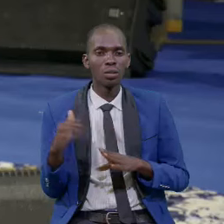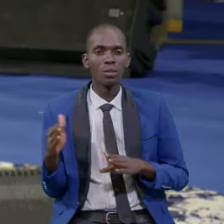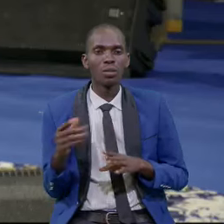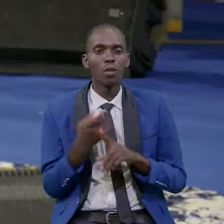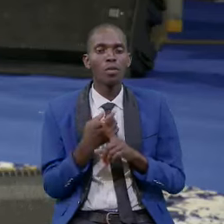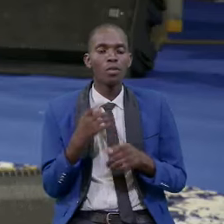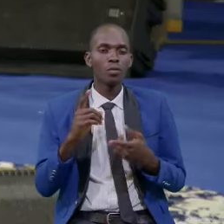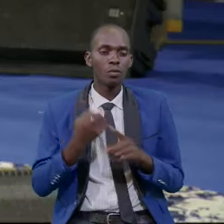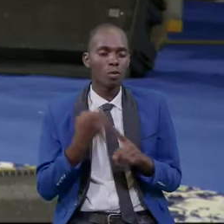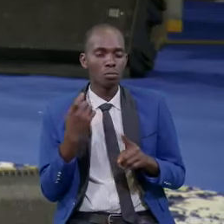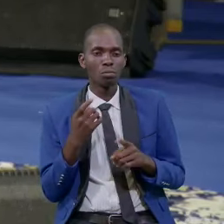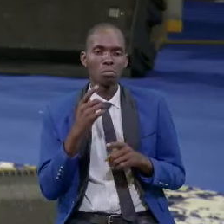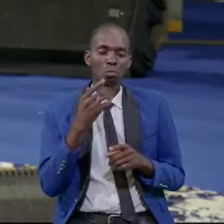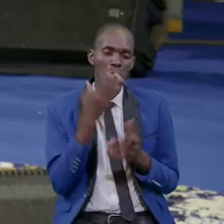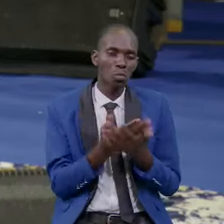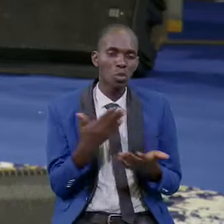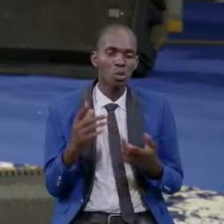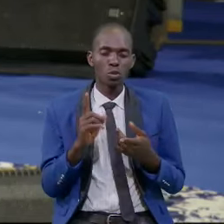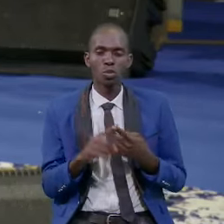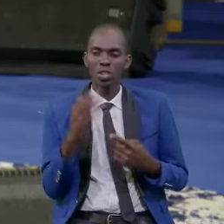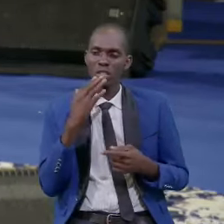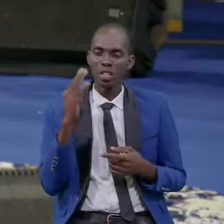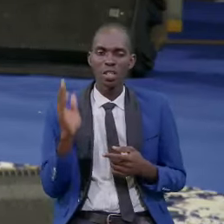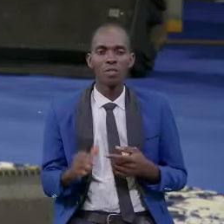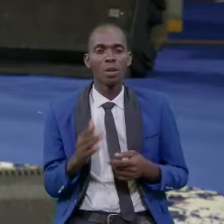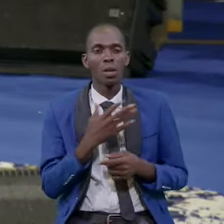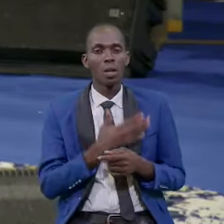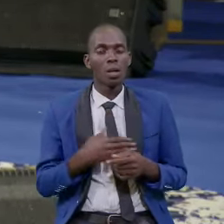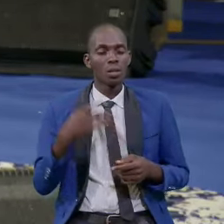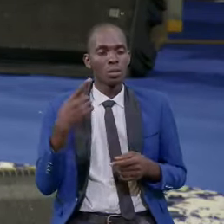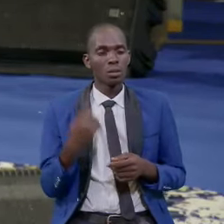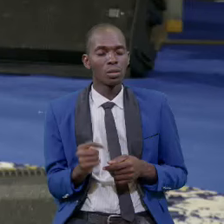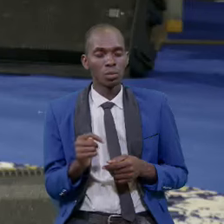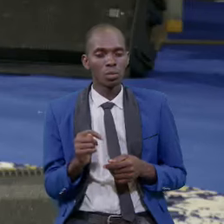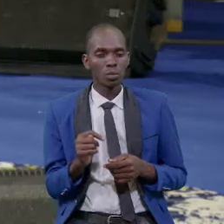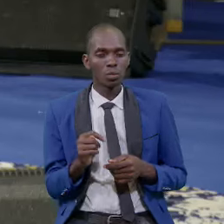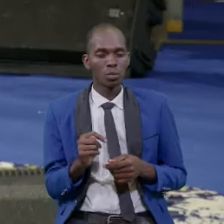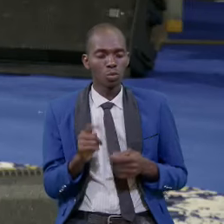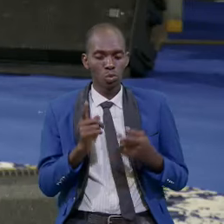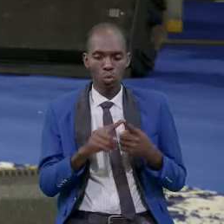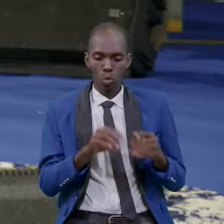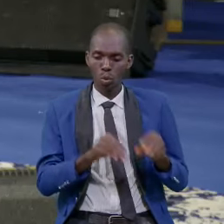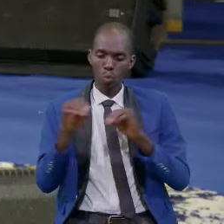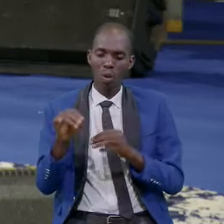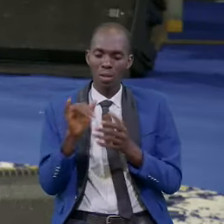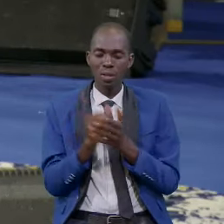evil, into fleshly act. And she said, that innocent man, that